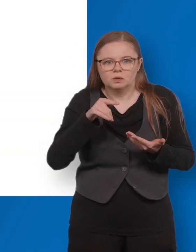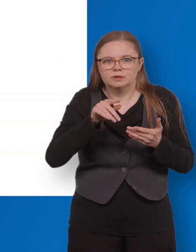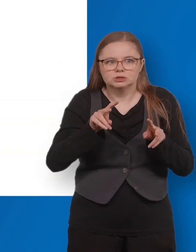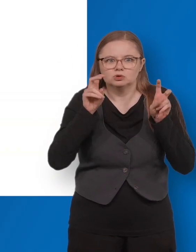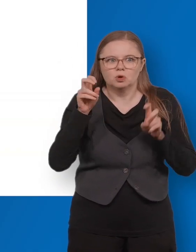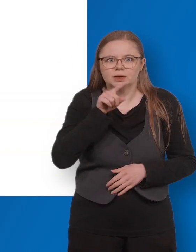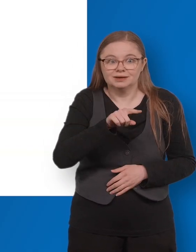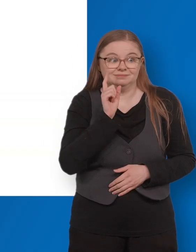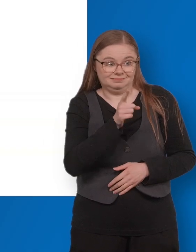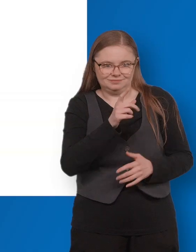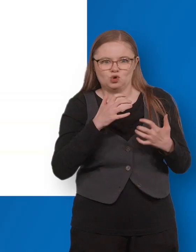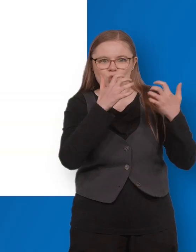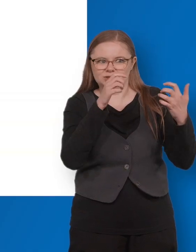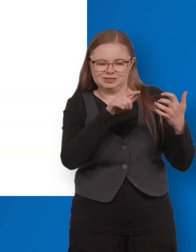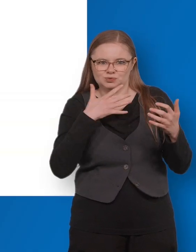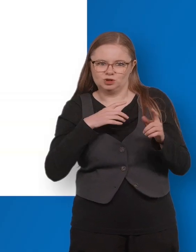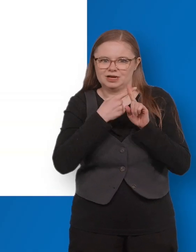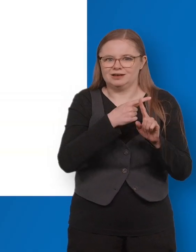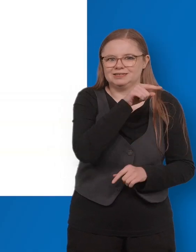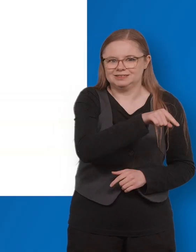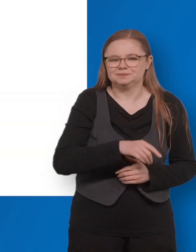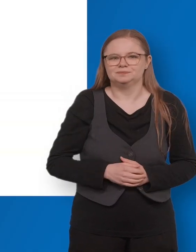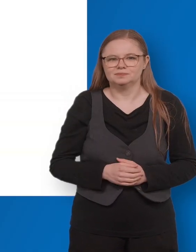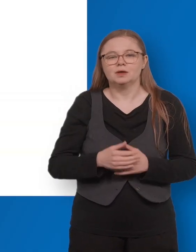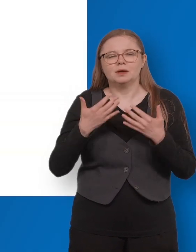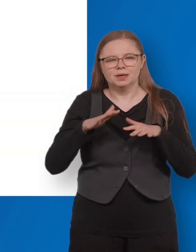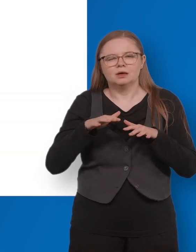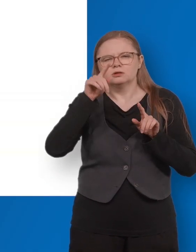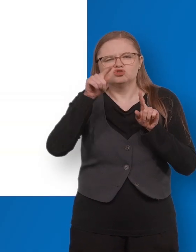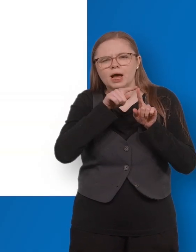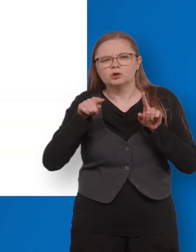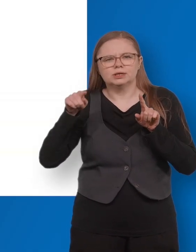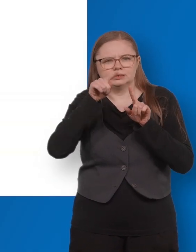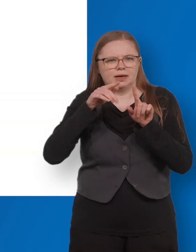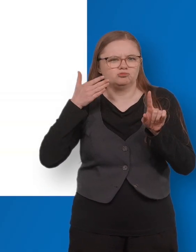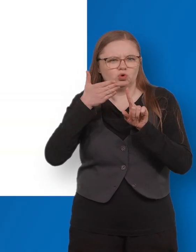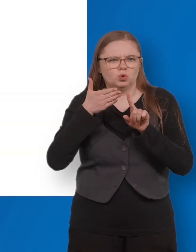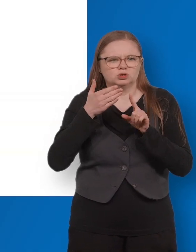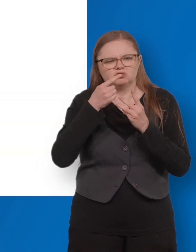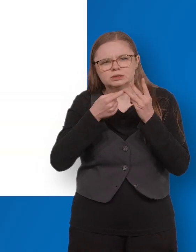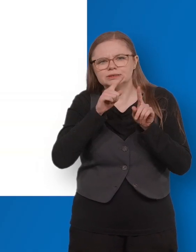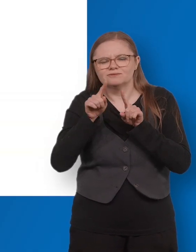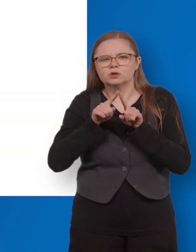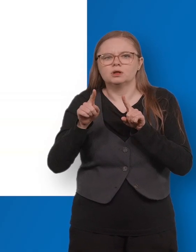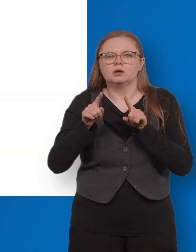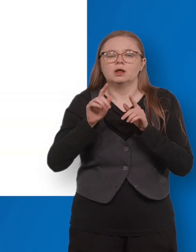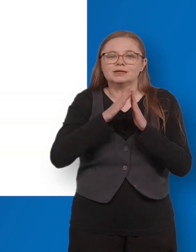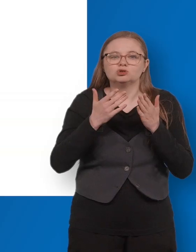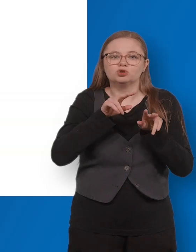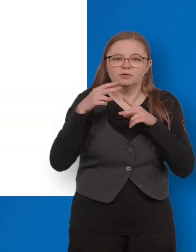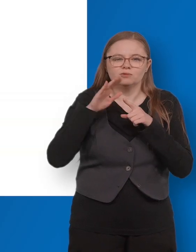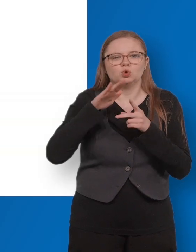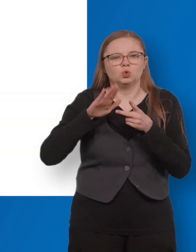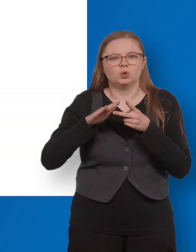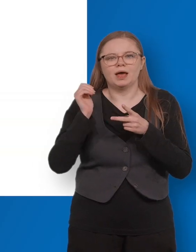took a triangulated approach, so literature review, expert consultation, and case studies. We